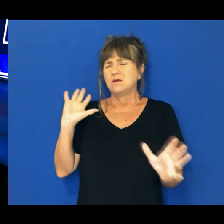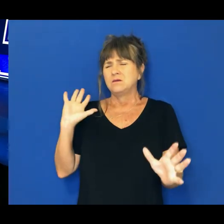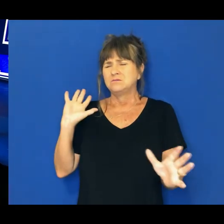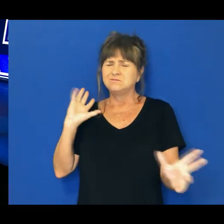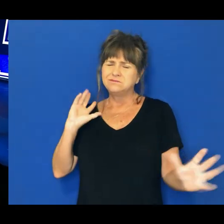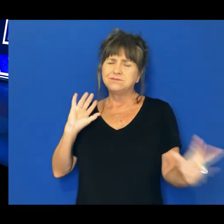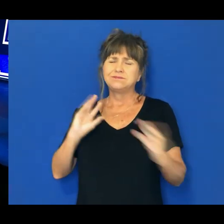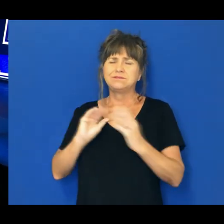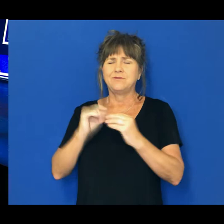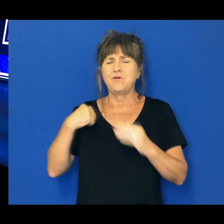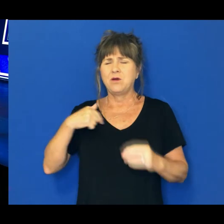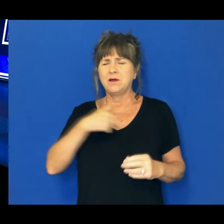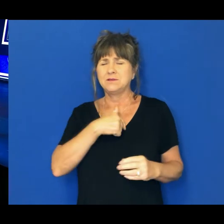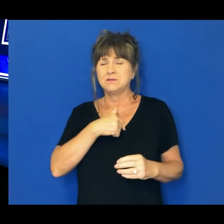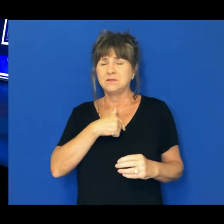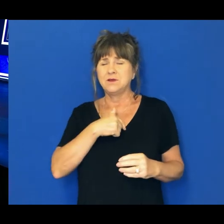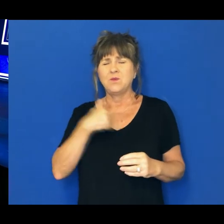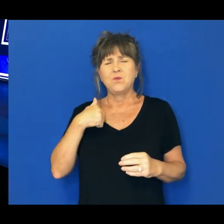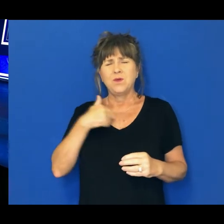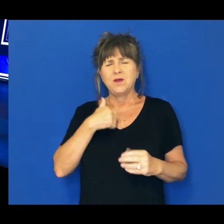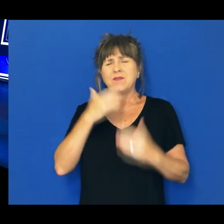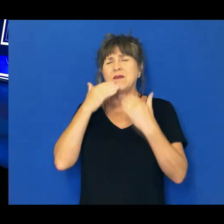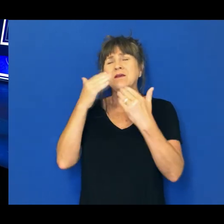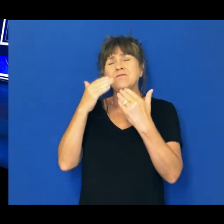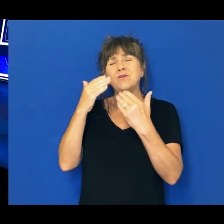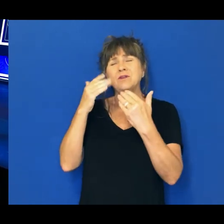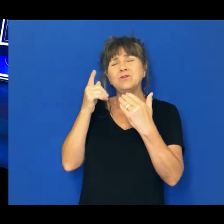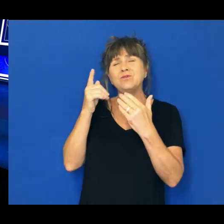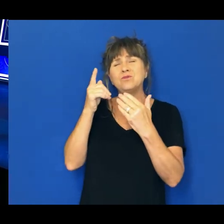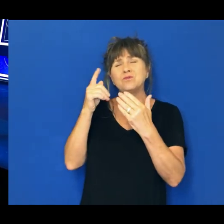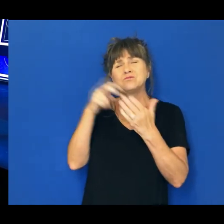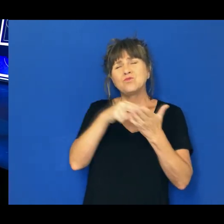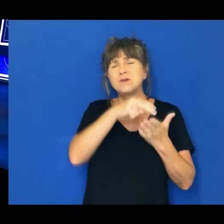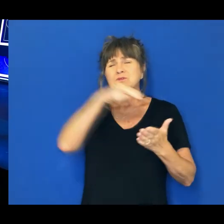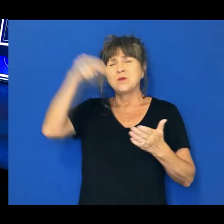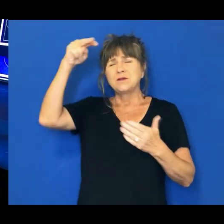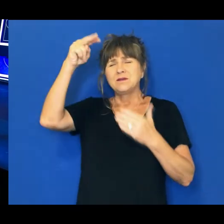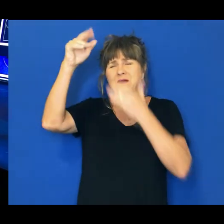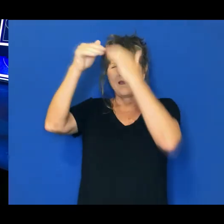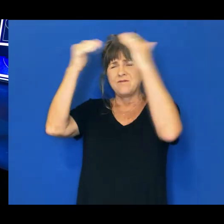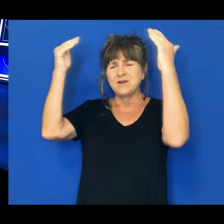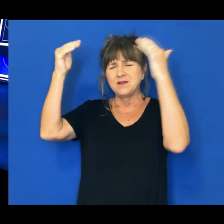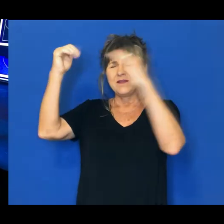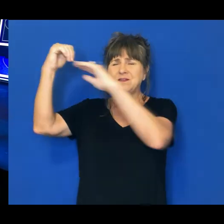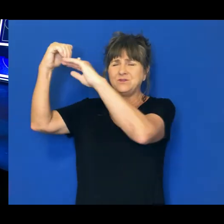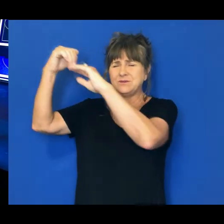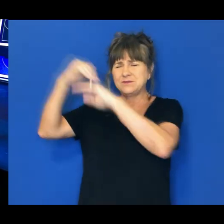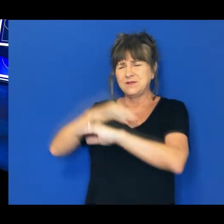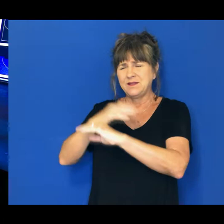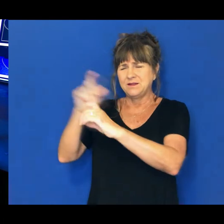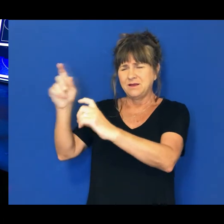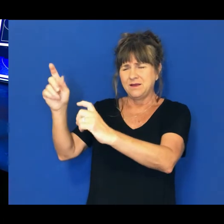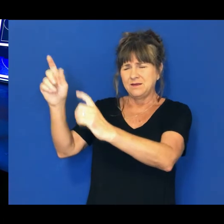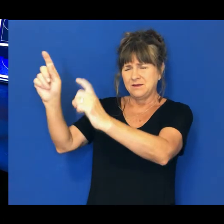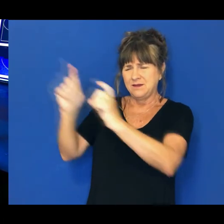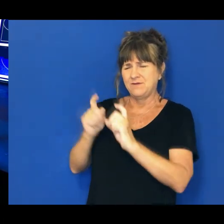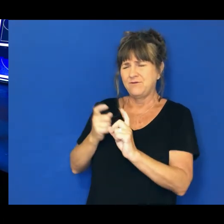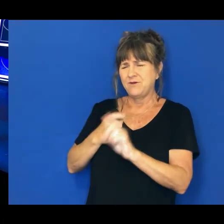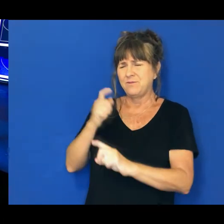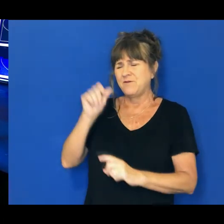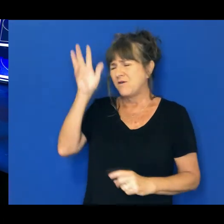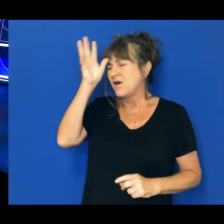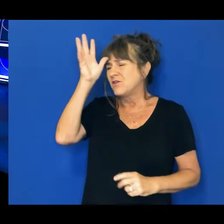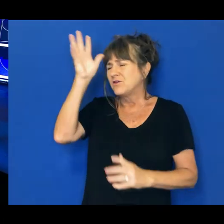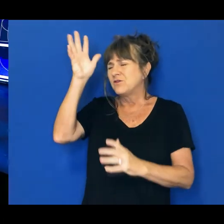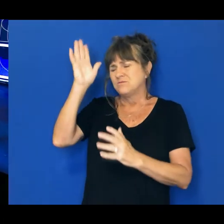are blessed that you went to heaven so that you could send us the gift from your Father, the Holy Spirit. And so we believe in Him. We